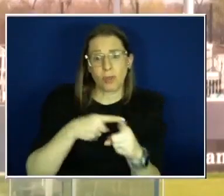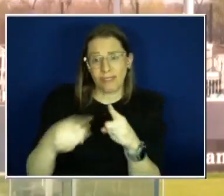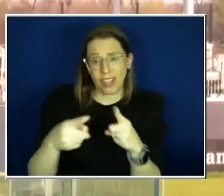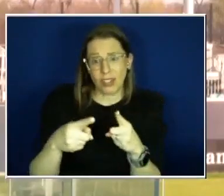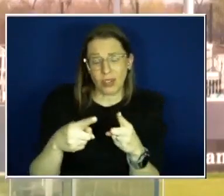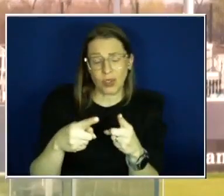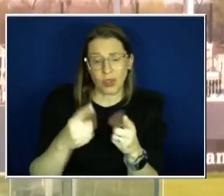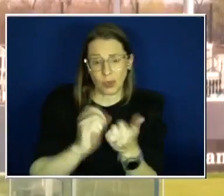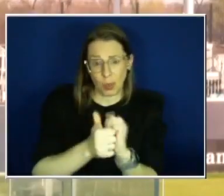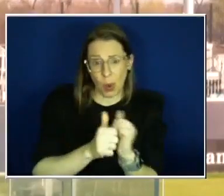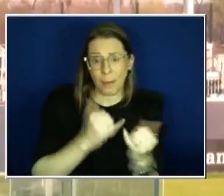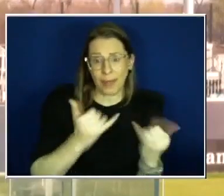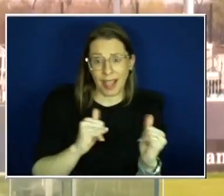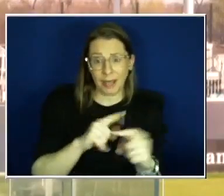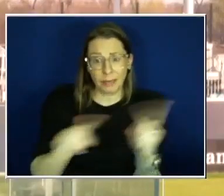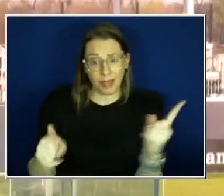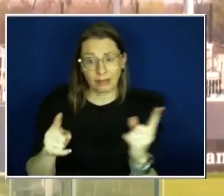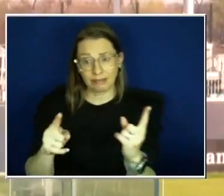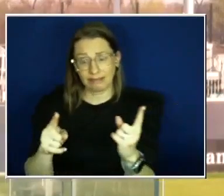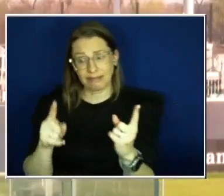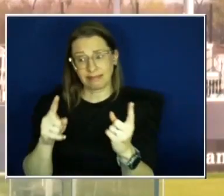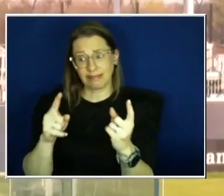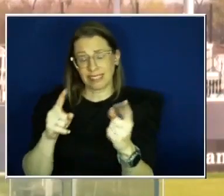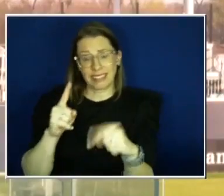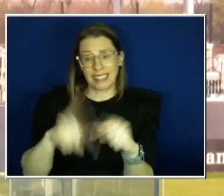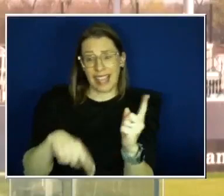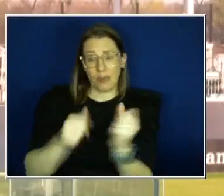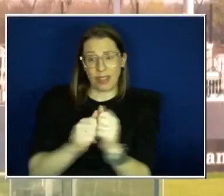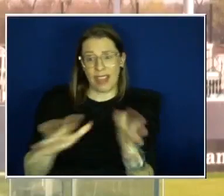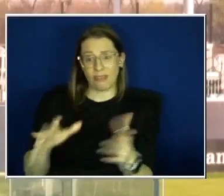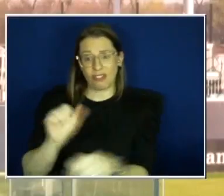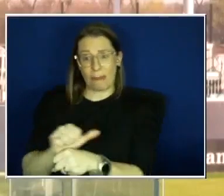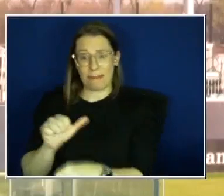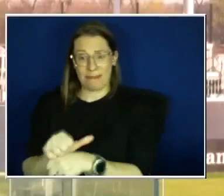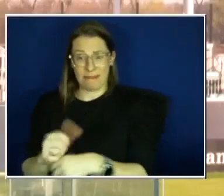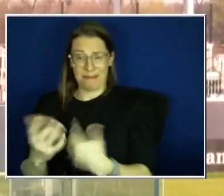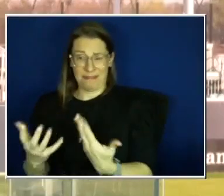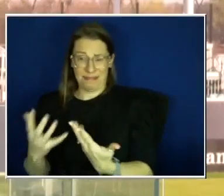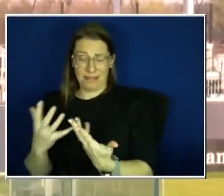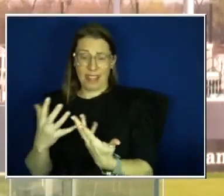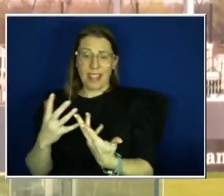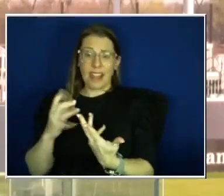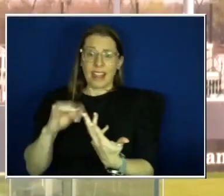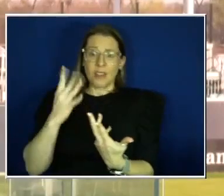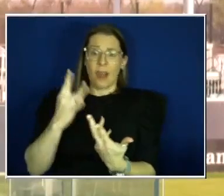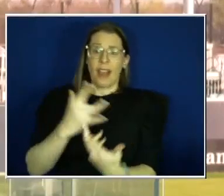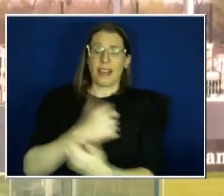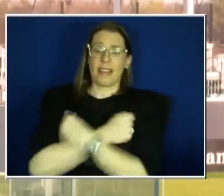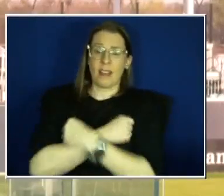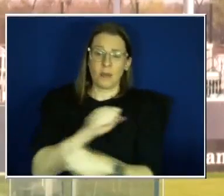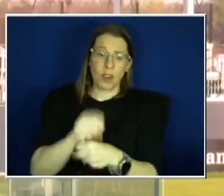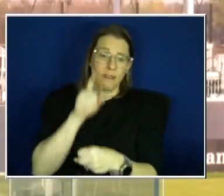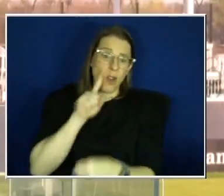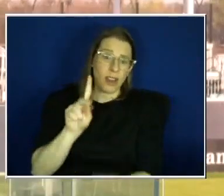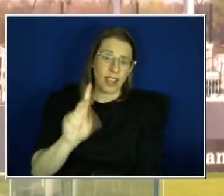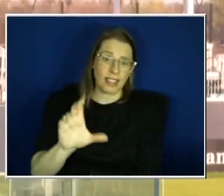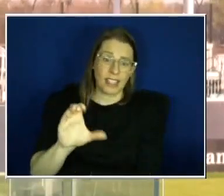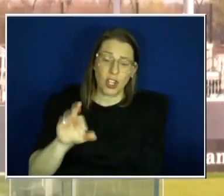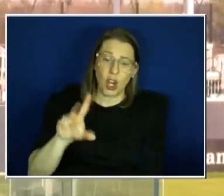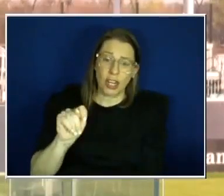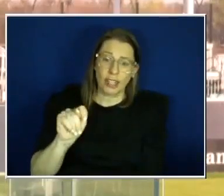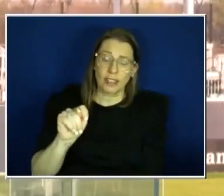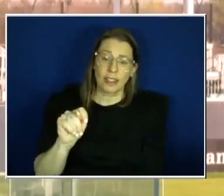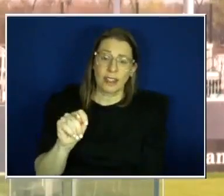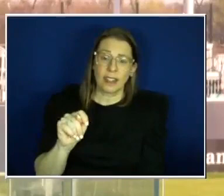of those things go into it. And we're finally getting to a place, which is why I love working for the Kansas City Current and working in the NWSL, is that we're getting